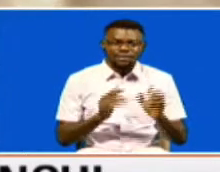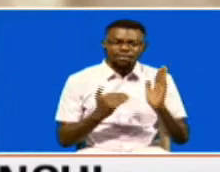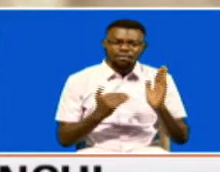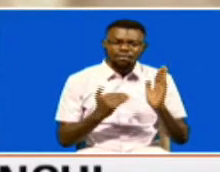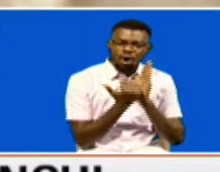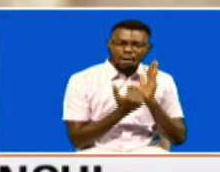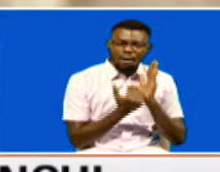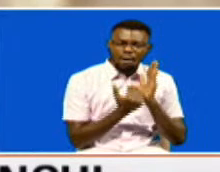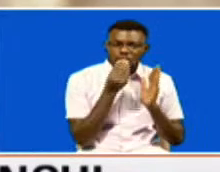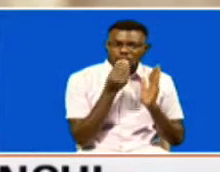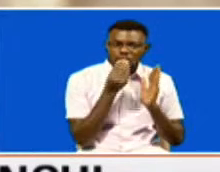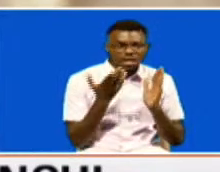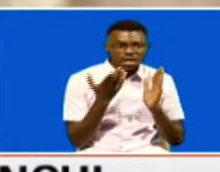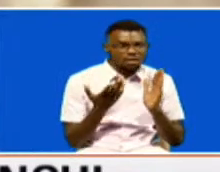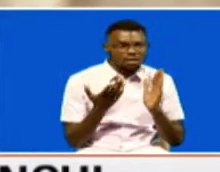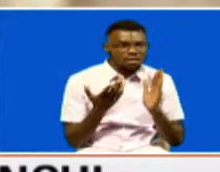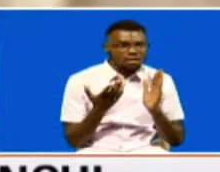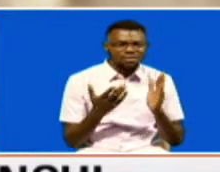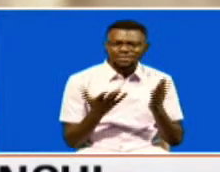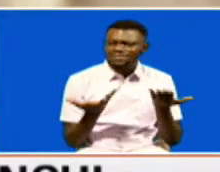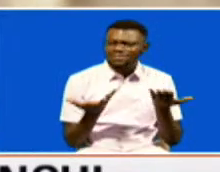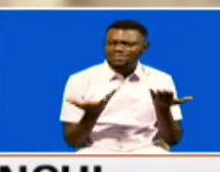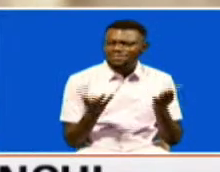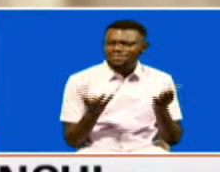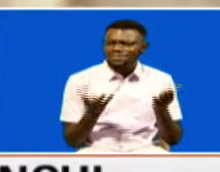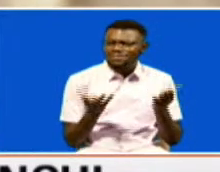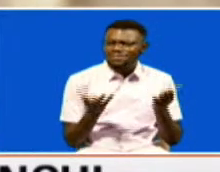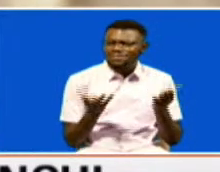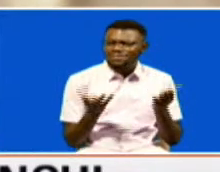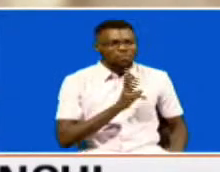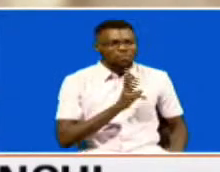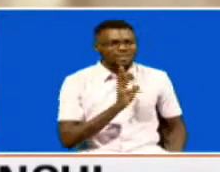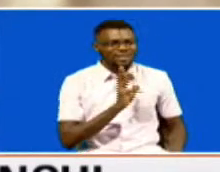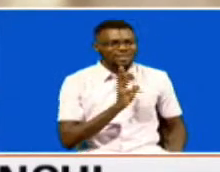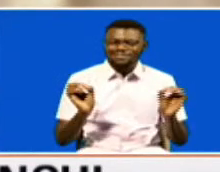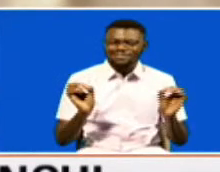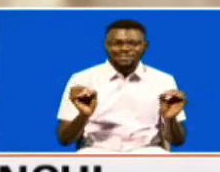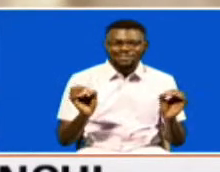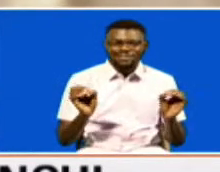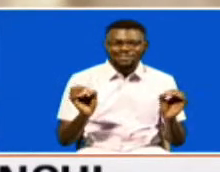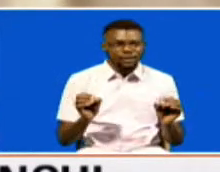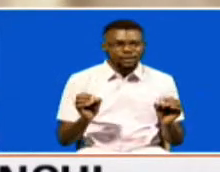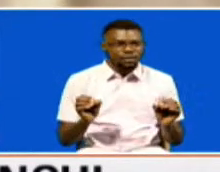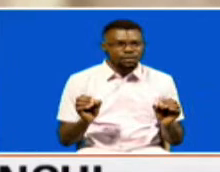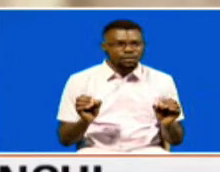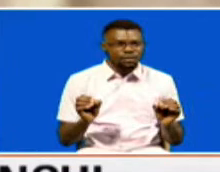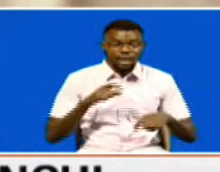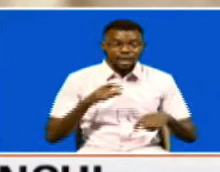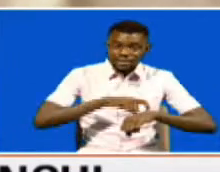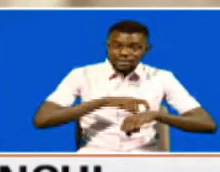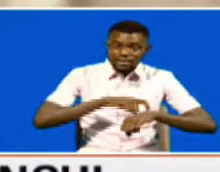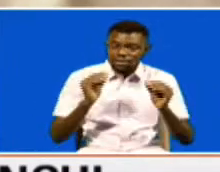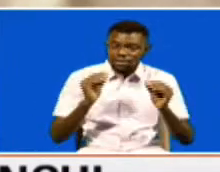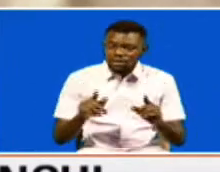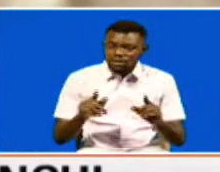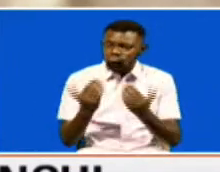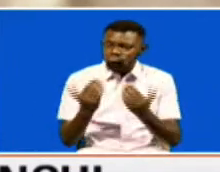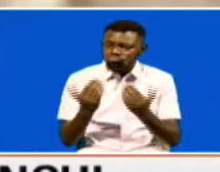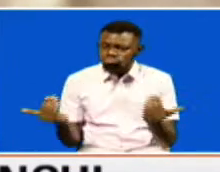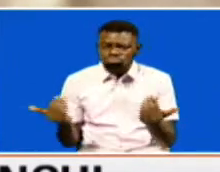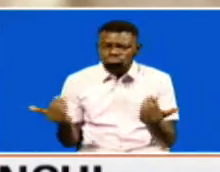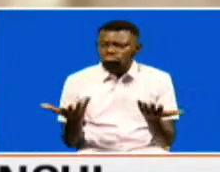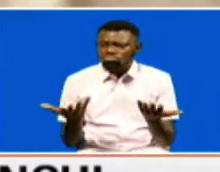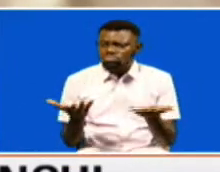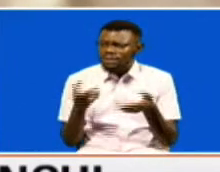program cannot be done without water, and sometimes when teachers and children cannot have water